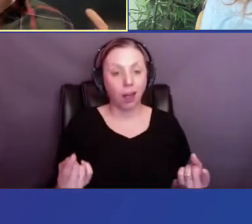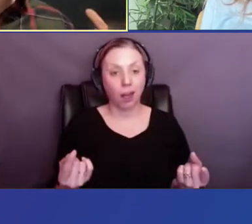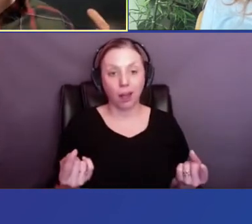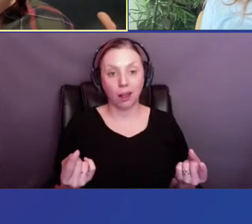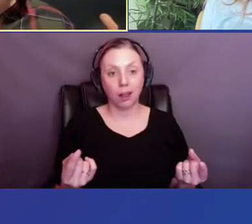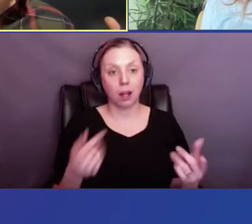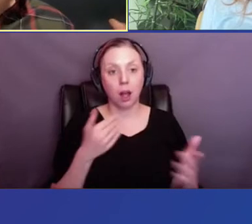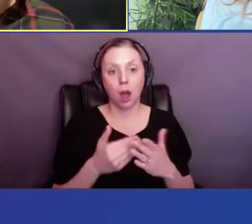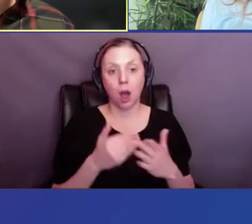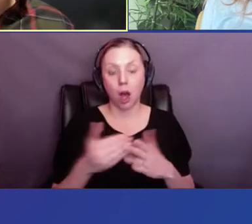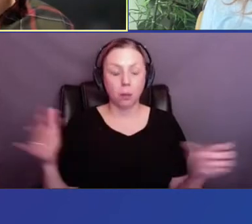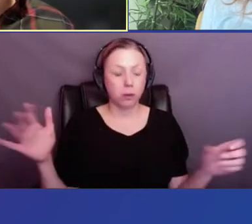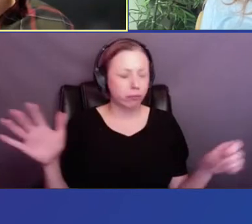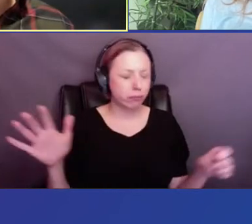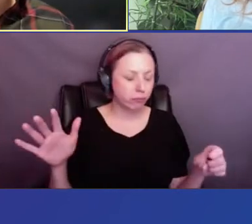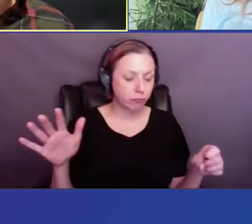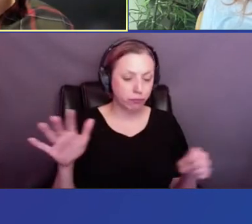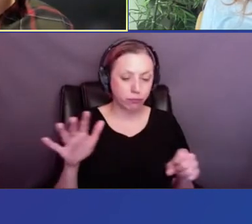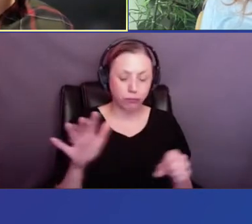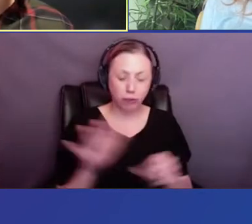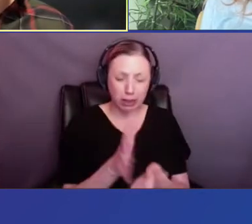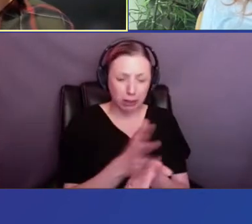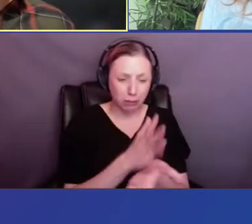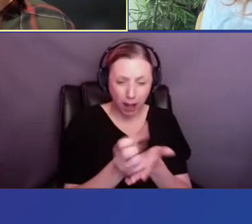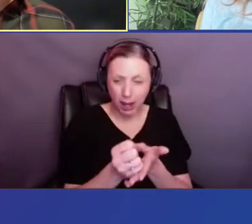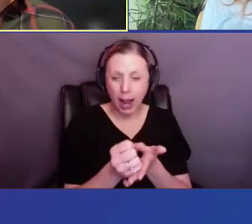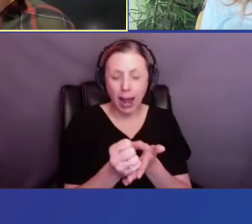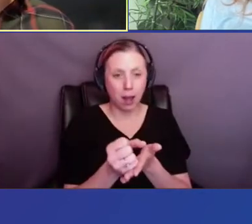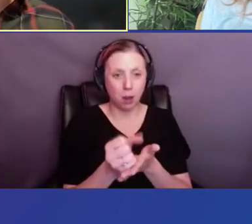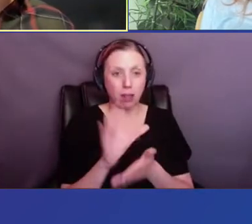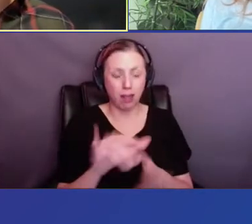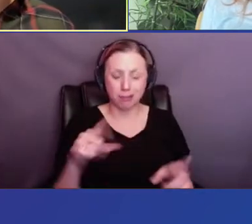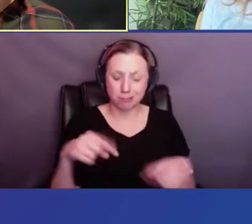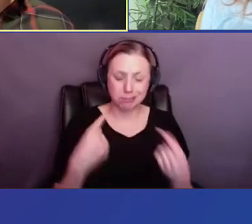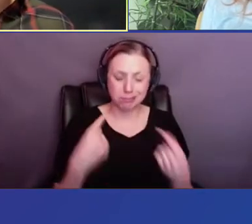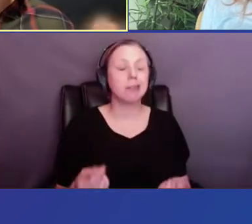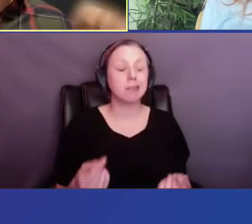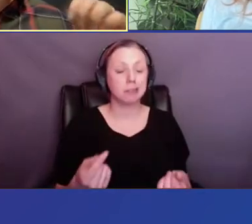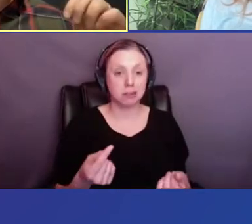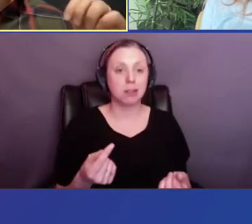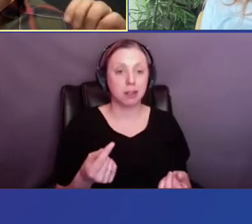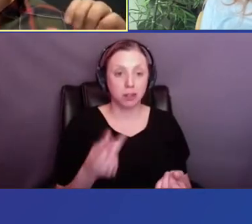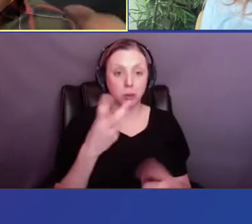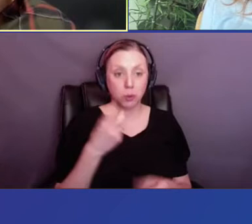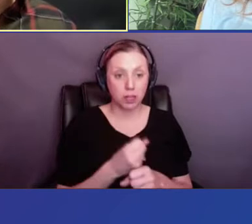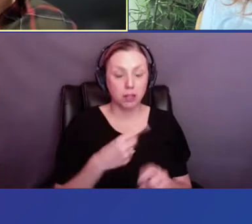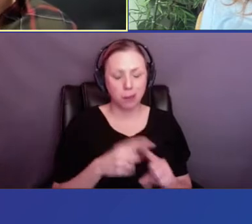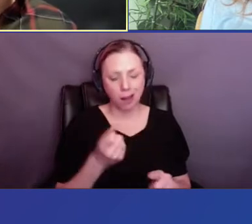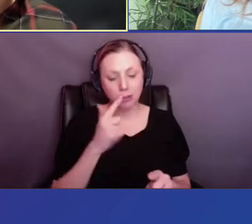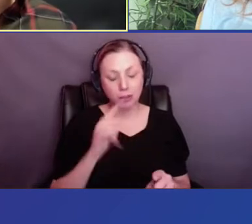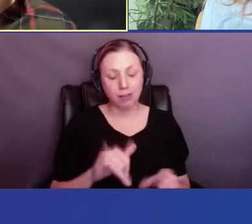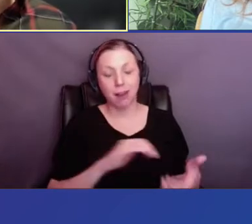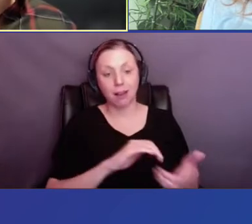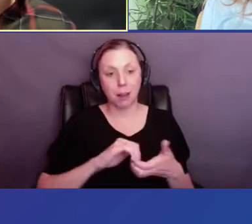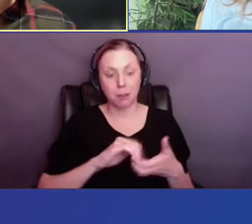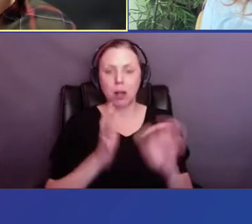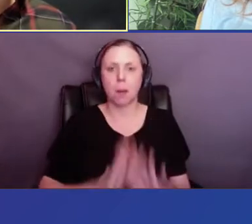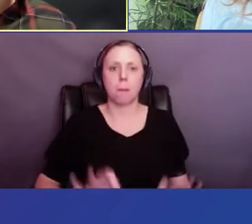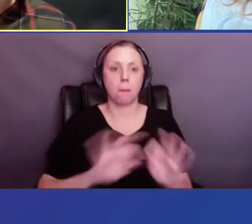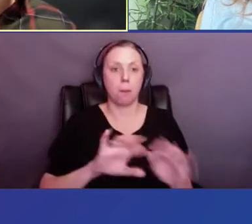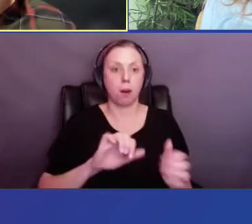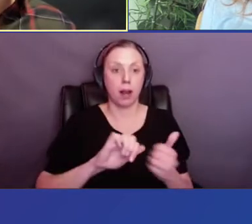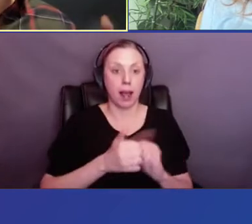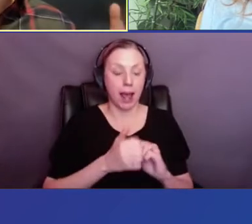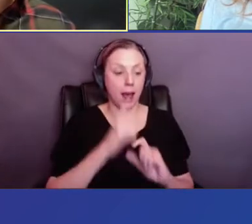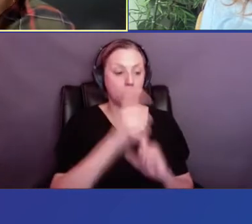almost thoroughly exhausted over the last 2 years. And so not only is the collaboration essential to how we distribute resources in a more